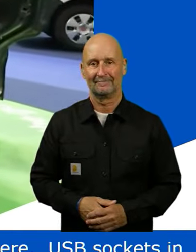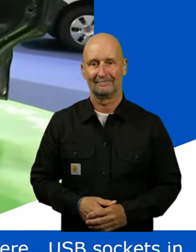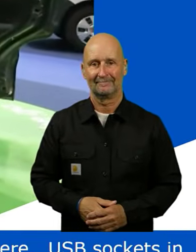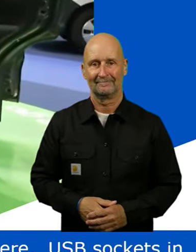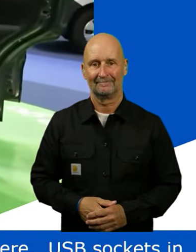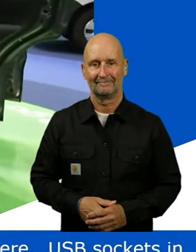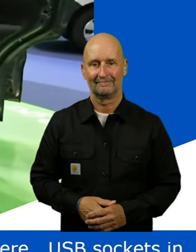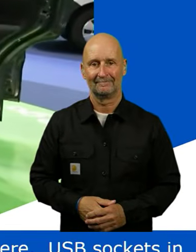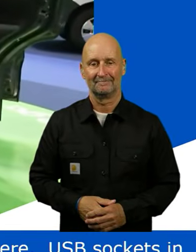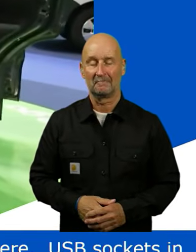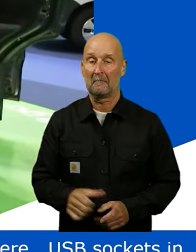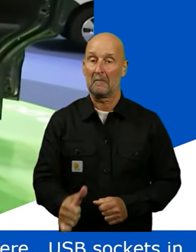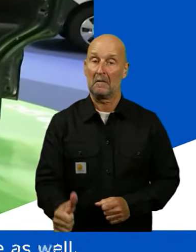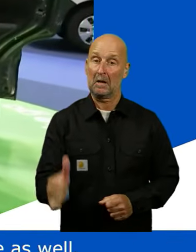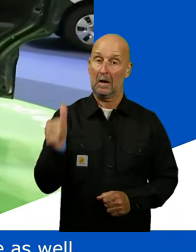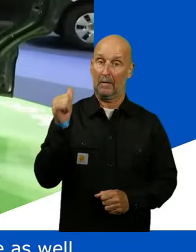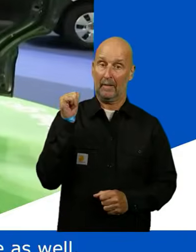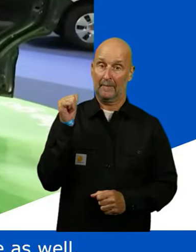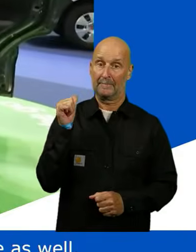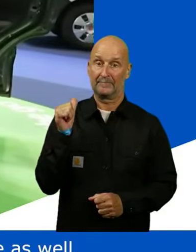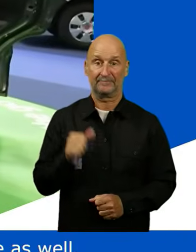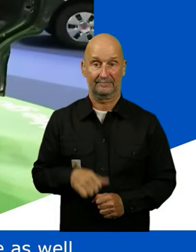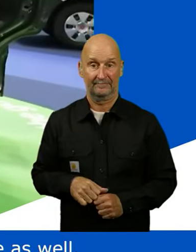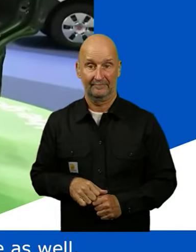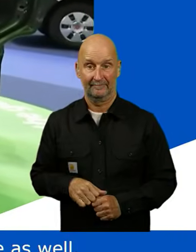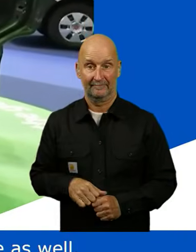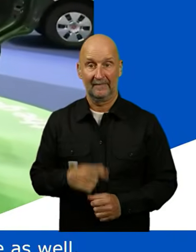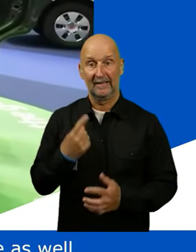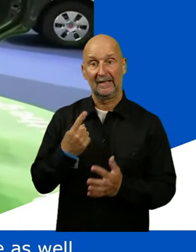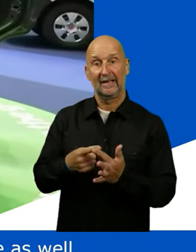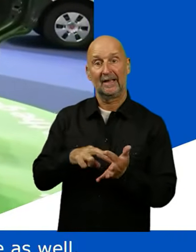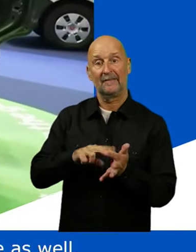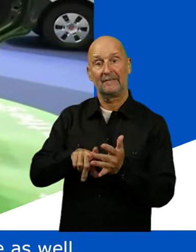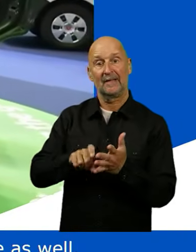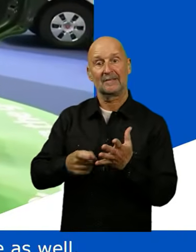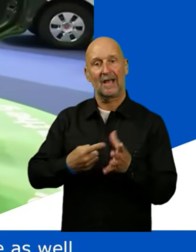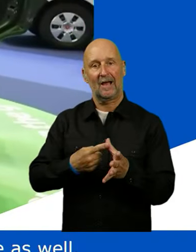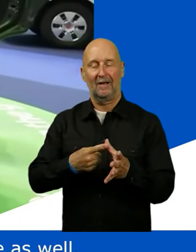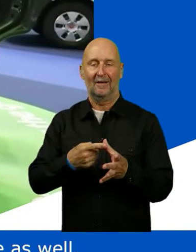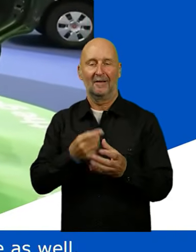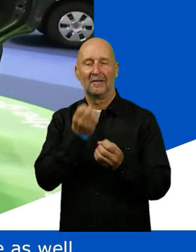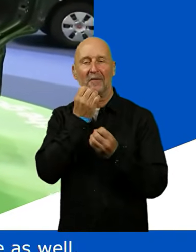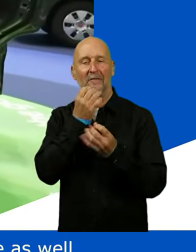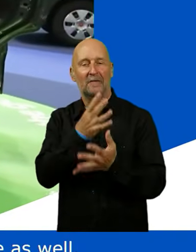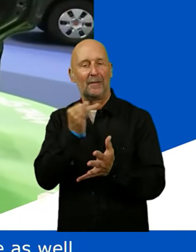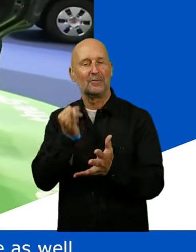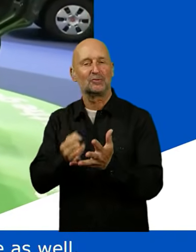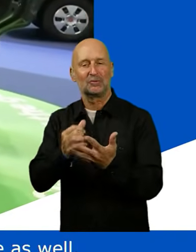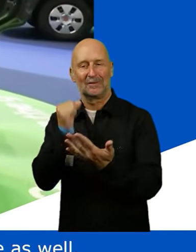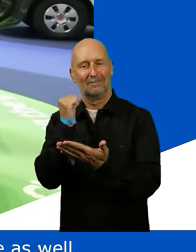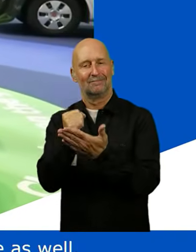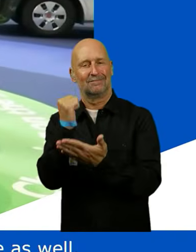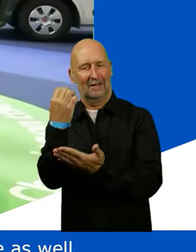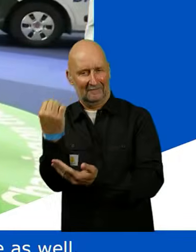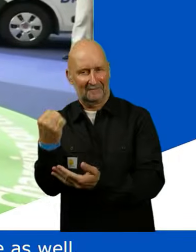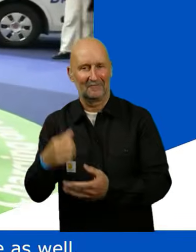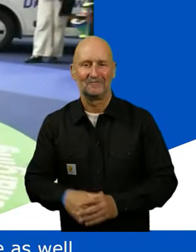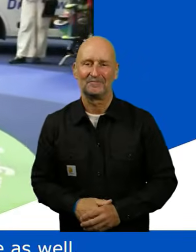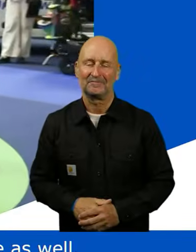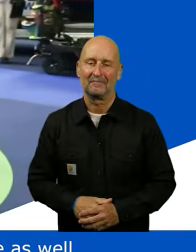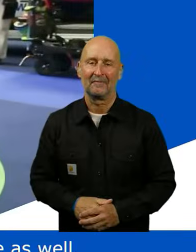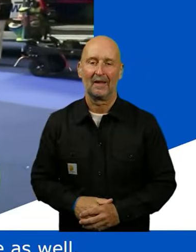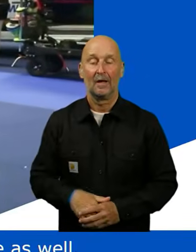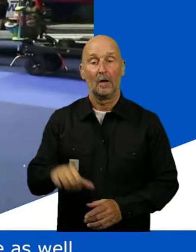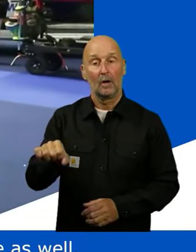Moving around to the back, you can see the e-Vitara logo as well, complete with the famous Suzuki logo. The